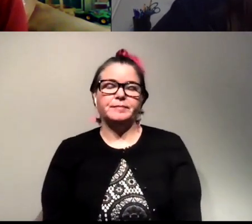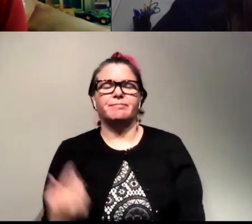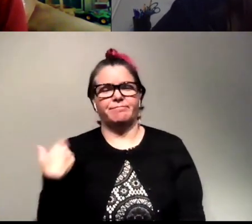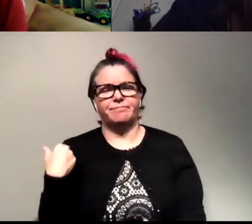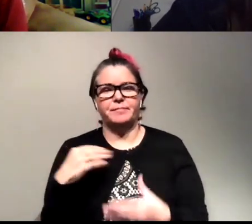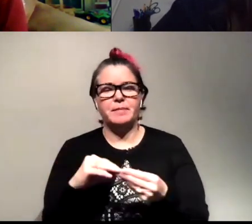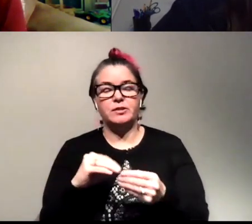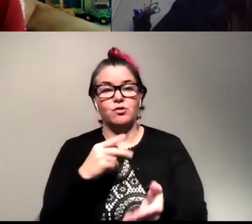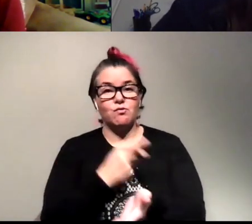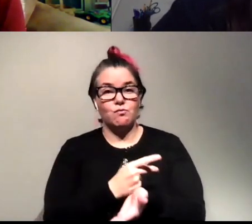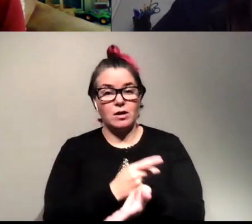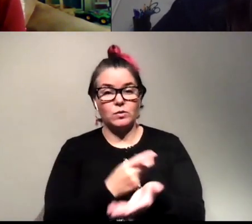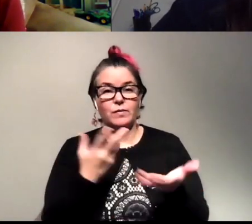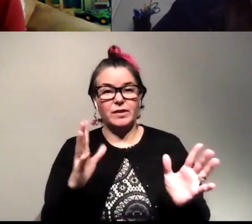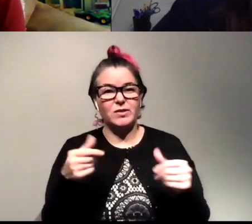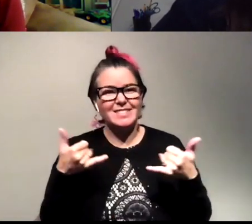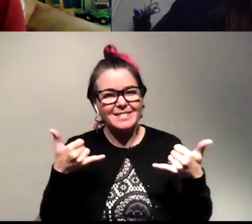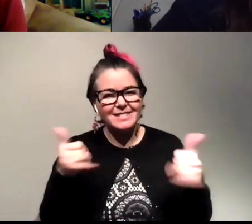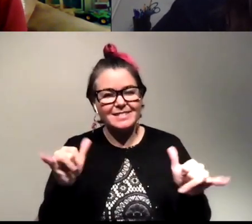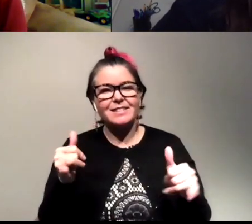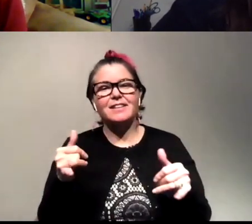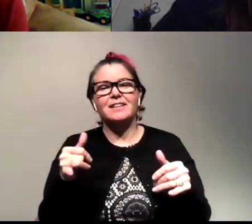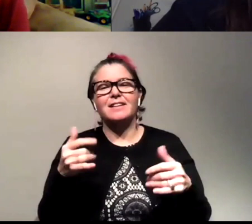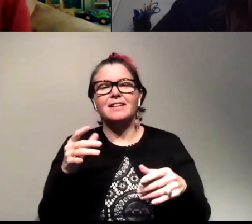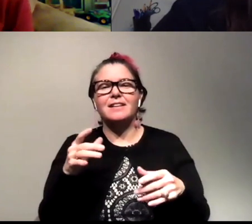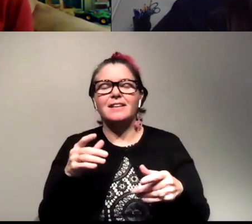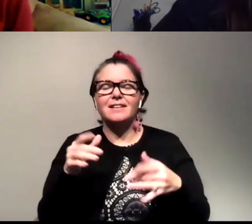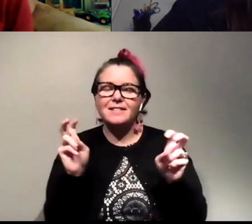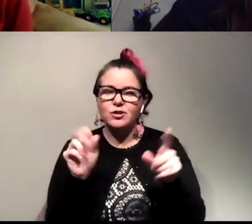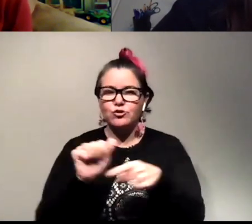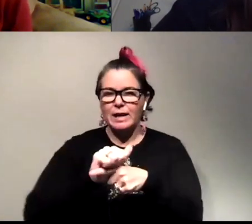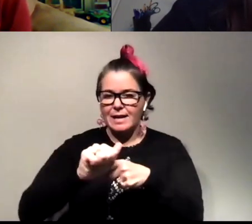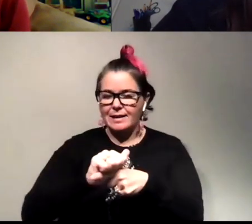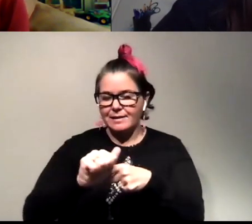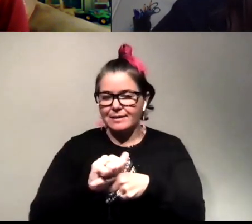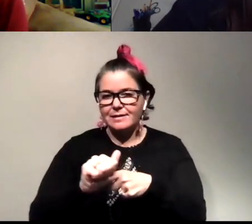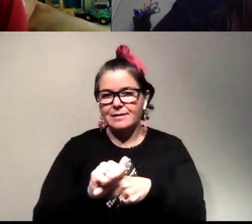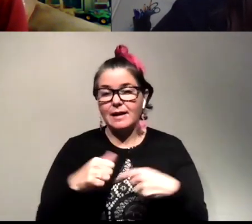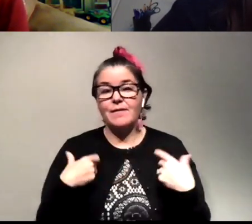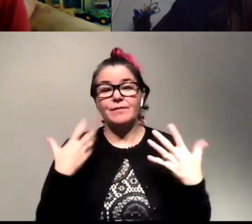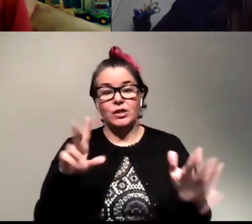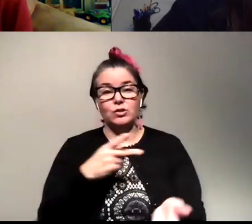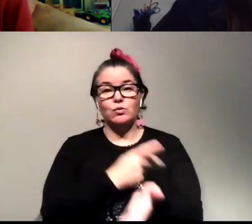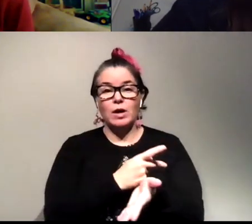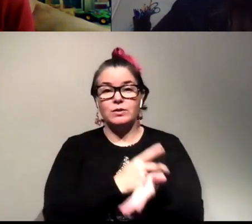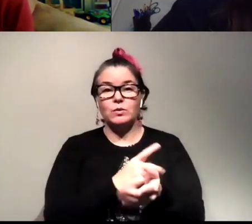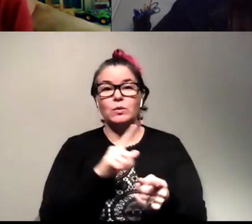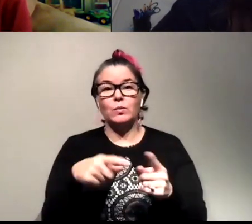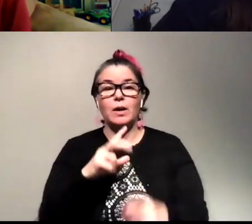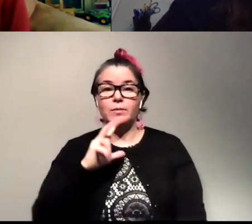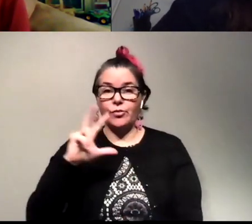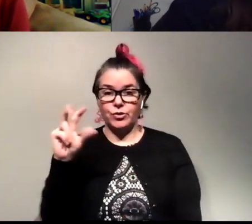after graduate school, you're still sort of in training. I finished graduate school by the time I was